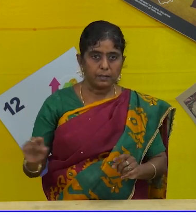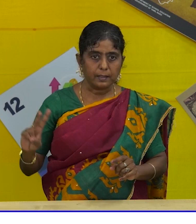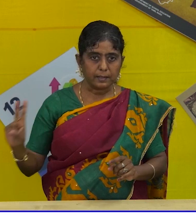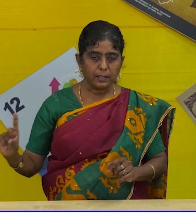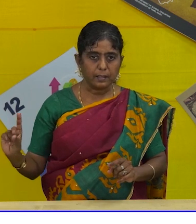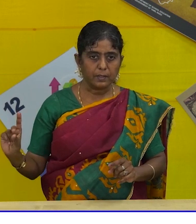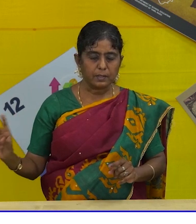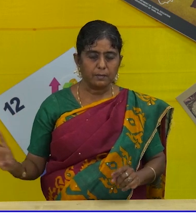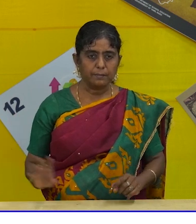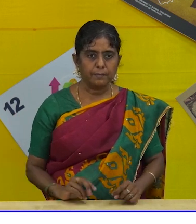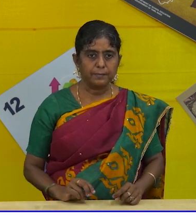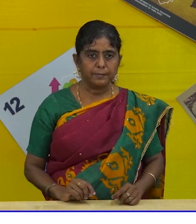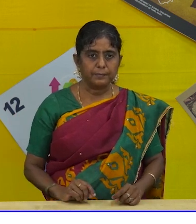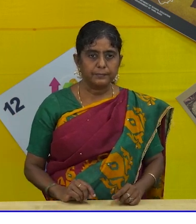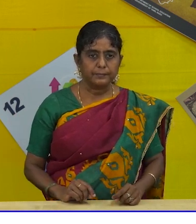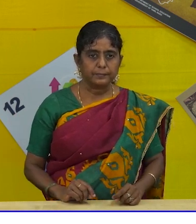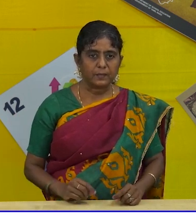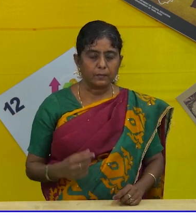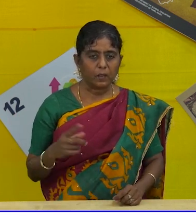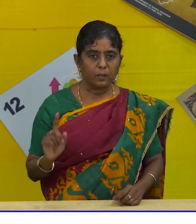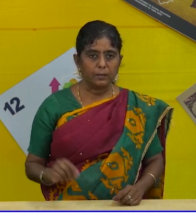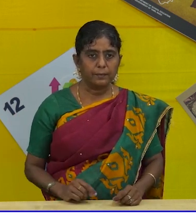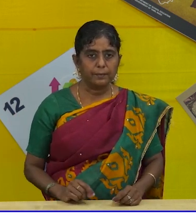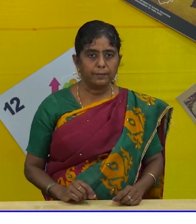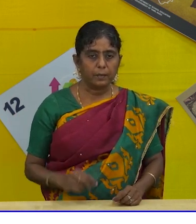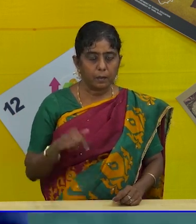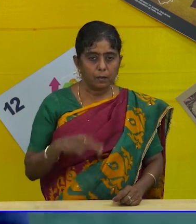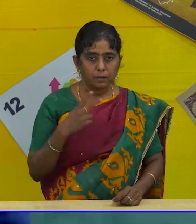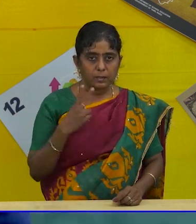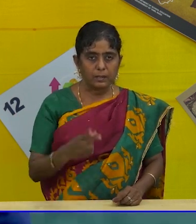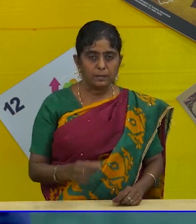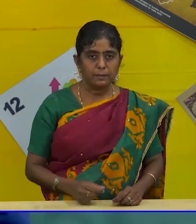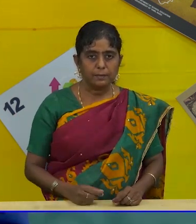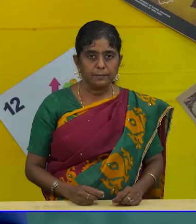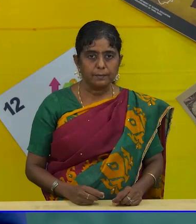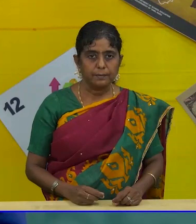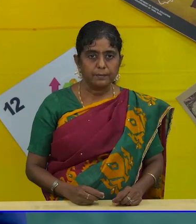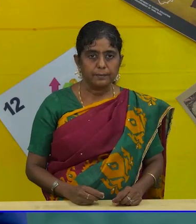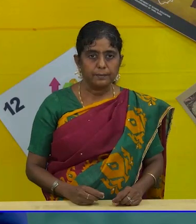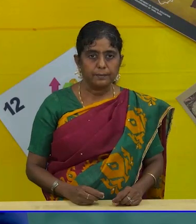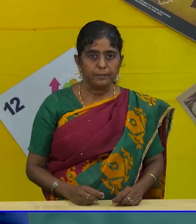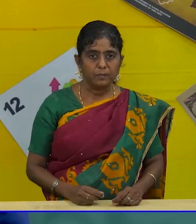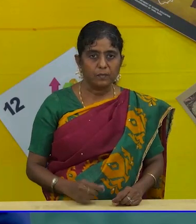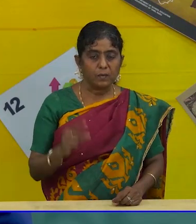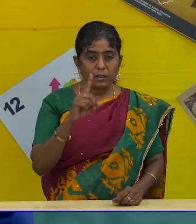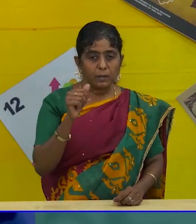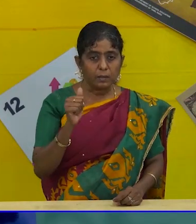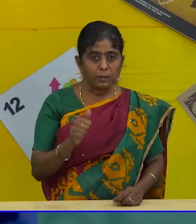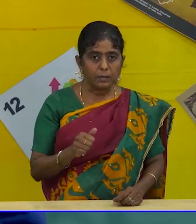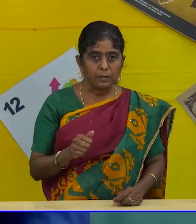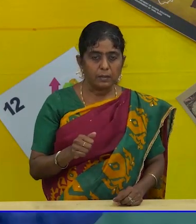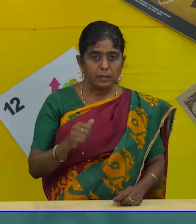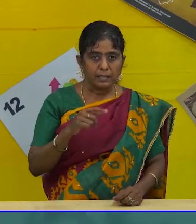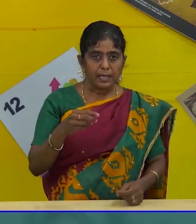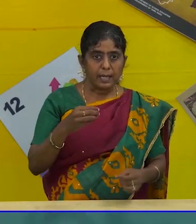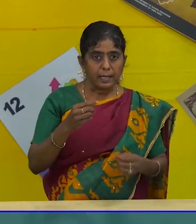to take it as the second equation. Okay? Now you see that what we have to do,